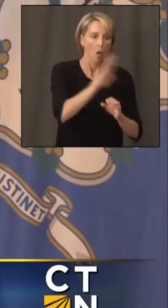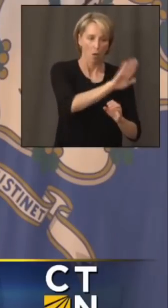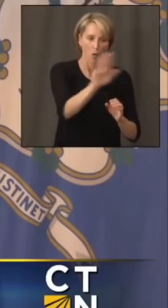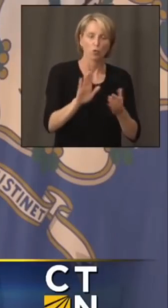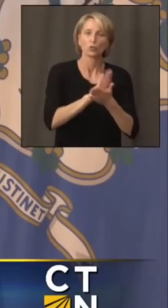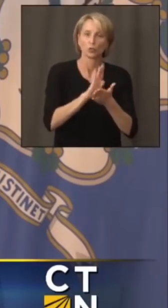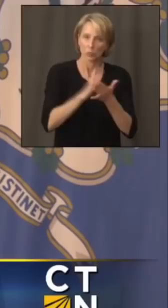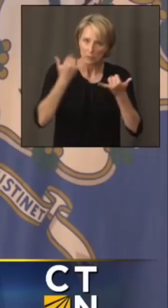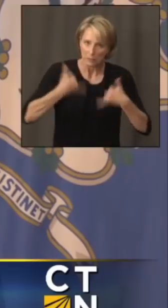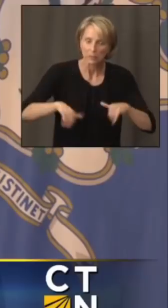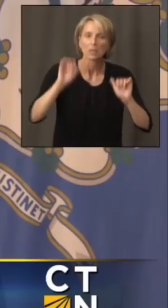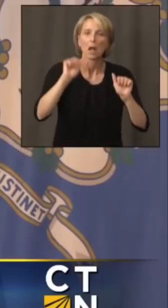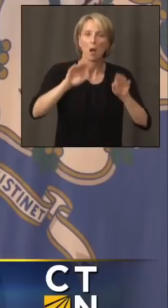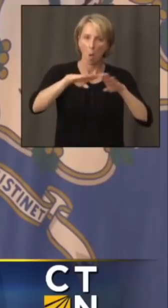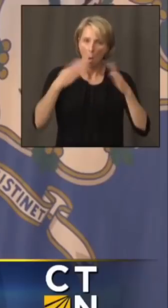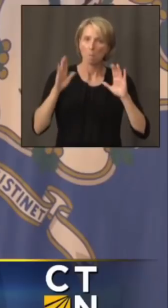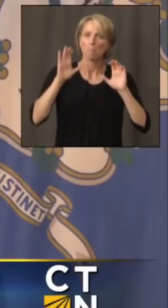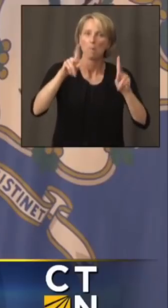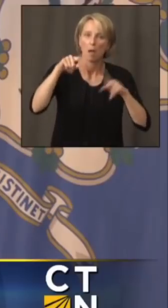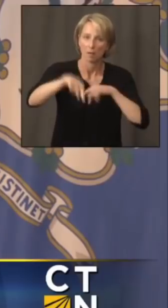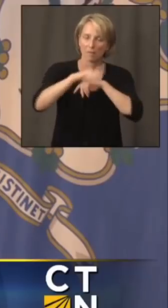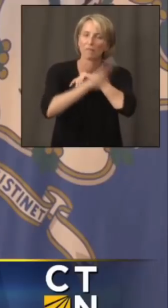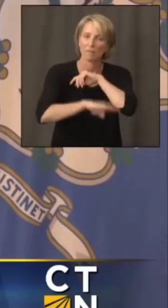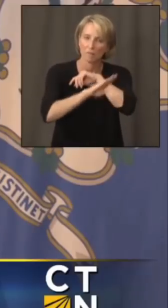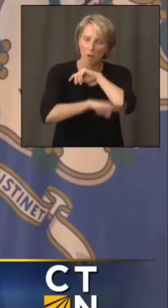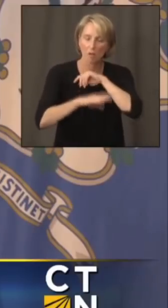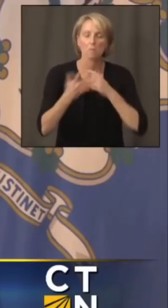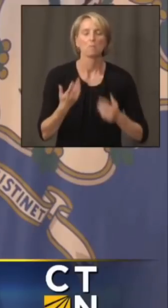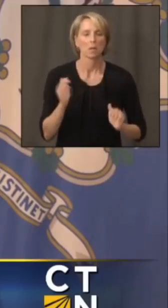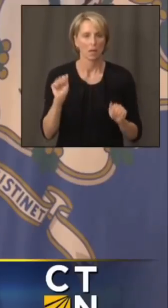open on a regular basis as they see fit.